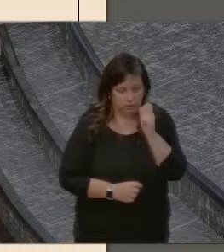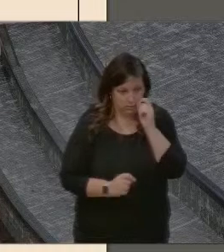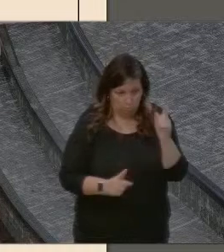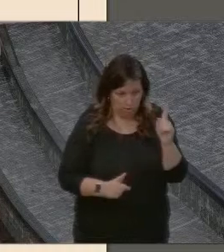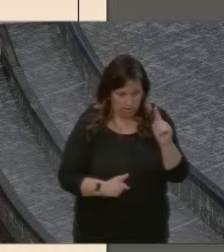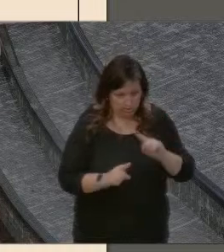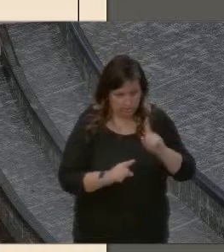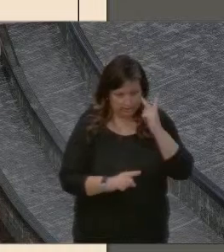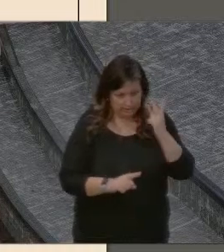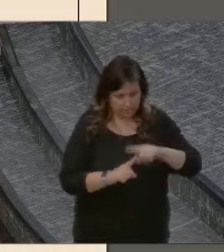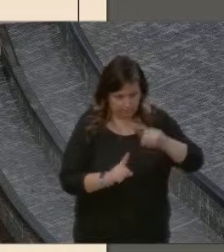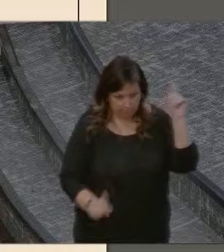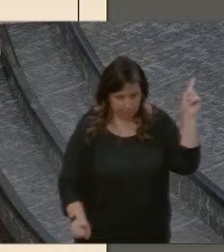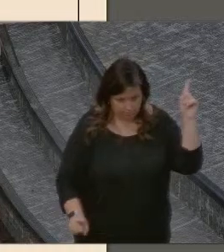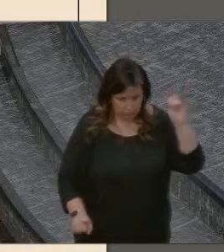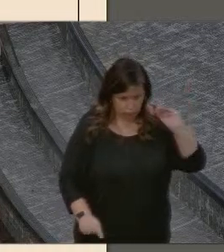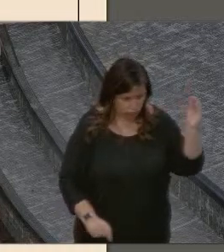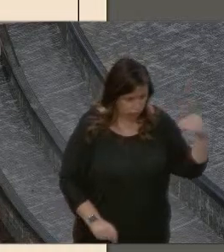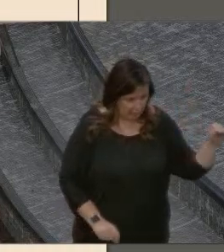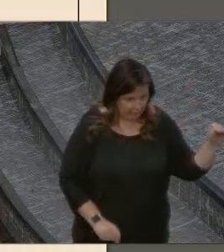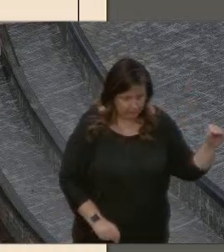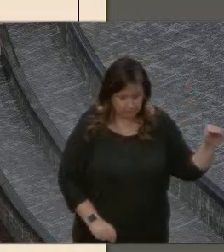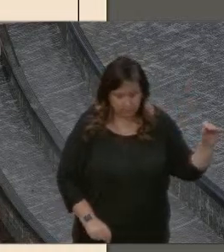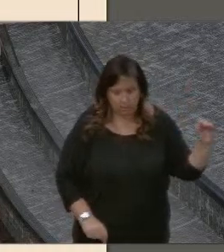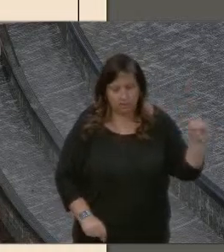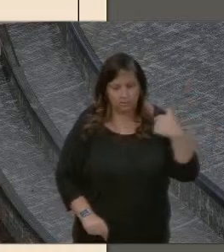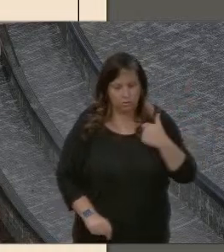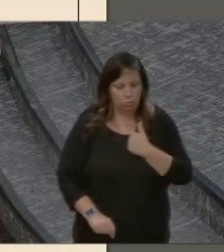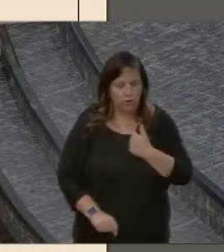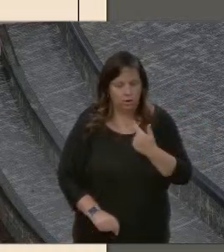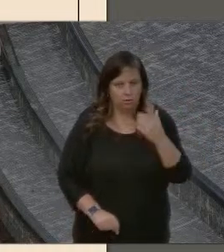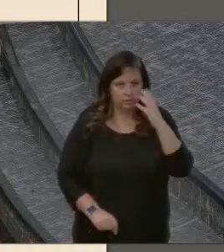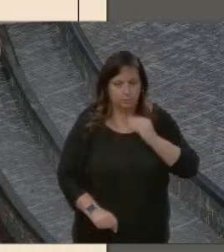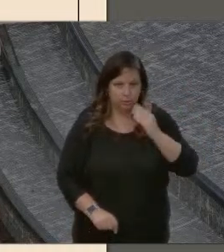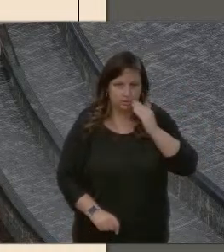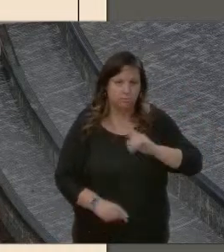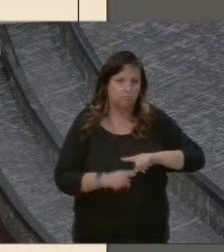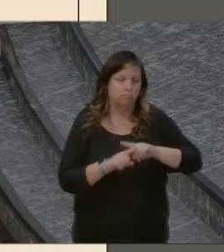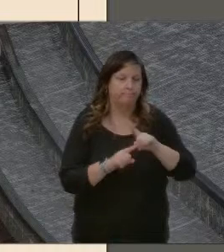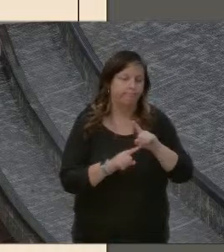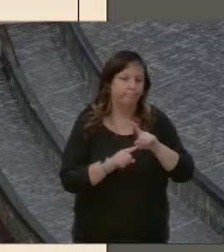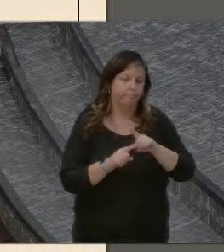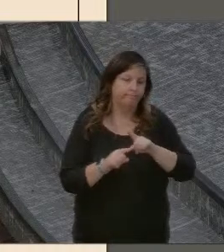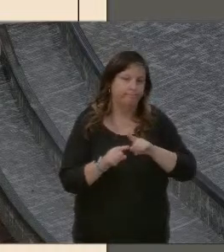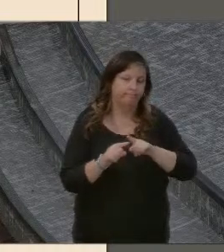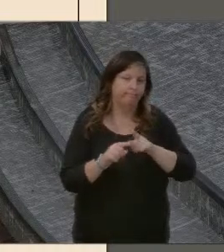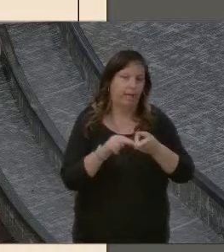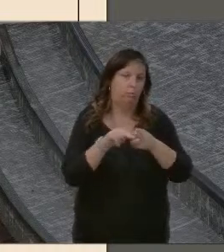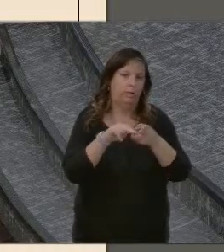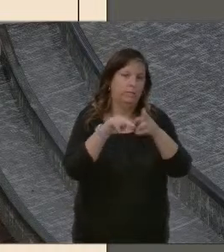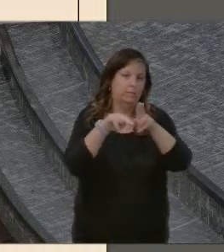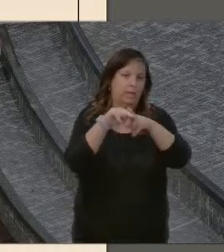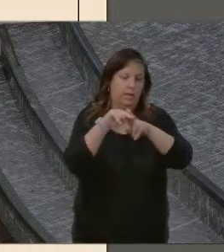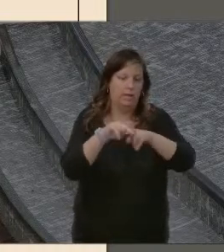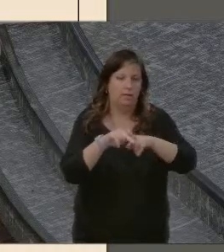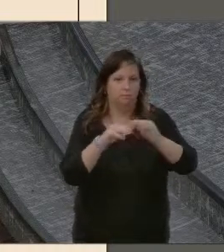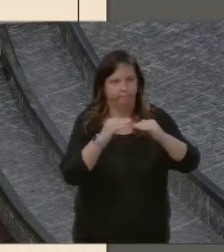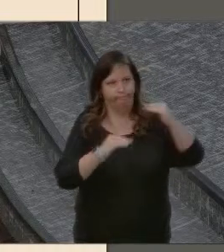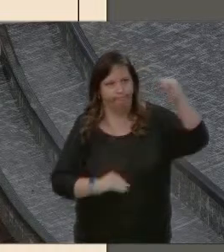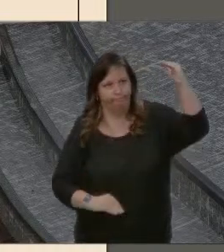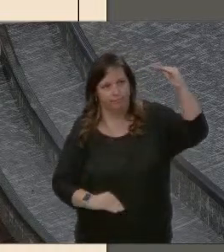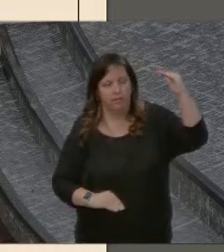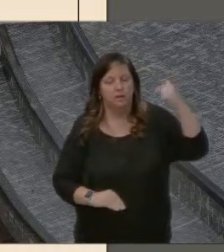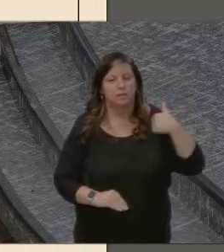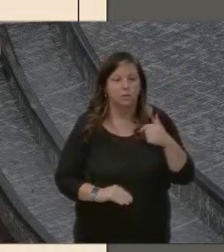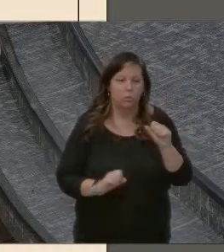having these growing racial disparities in ISS. So you begin to see a narrative emerging where